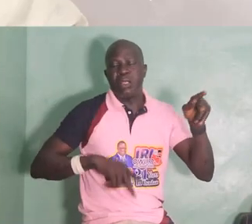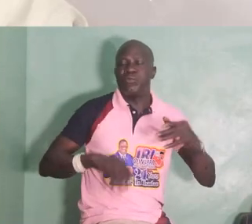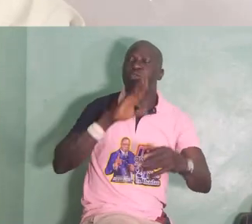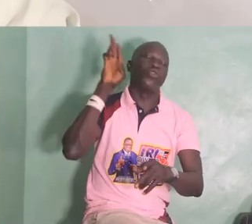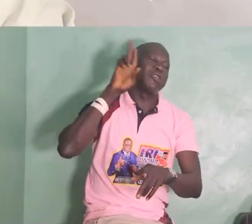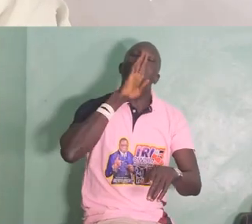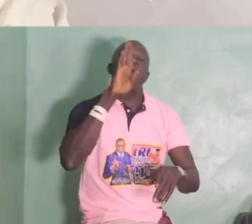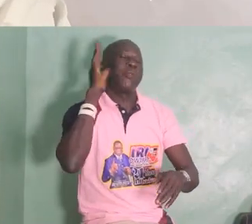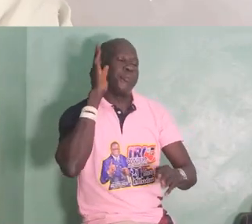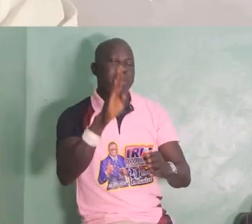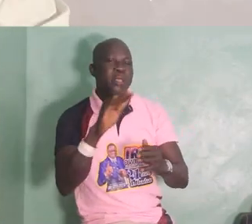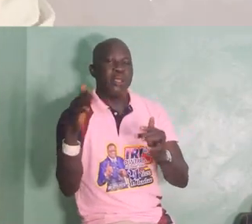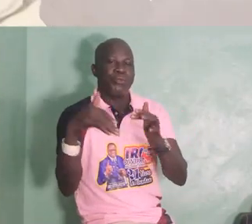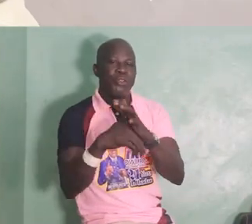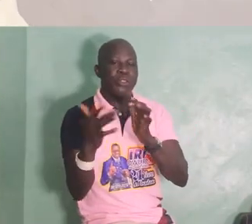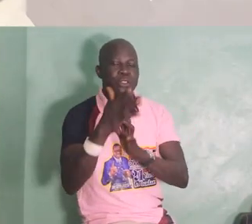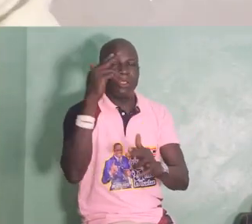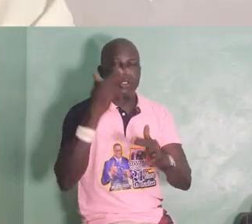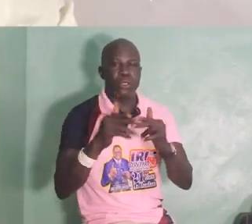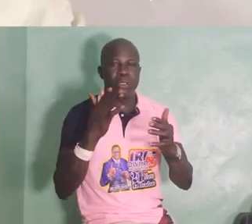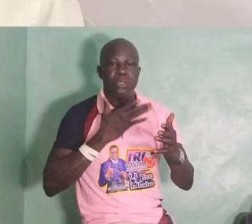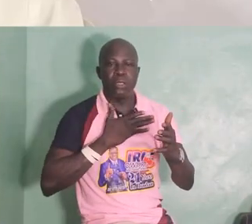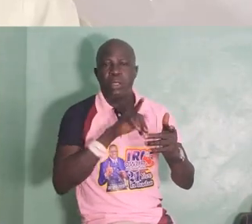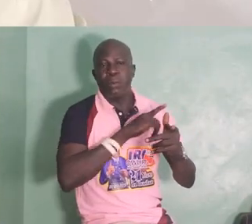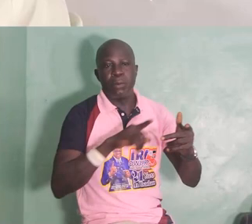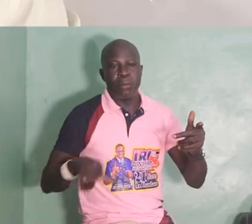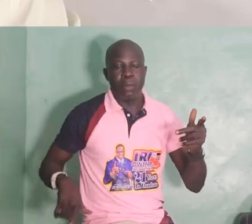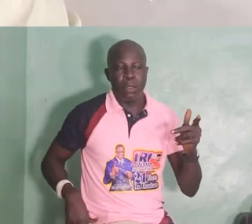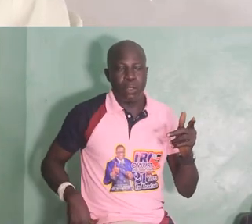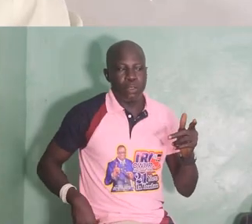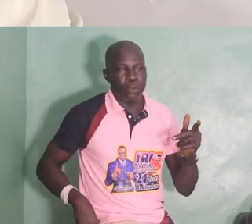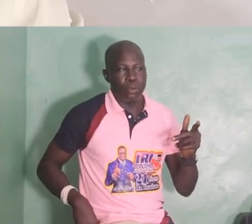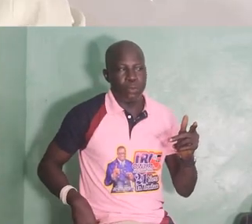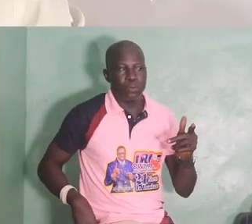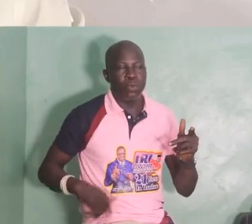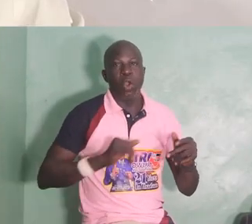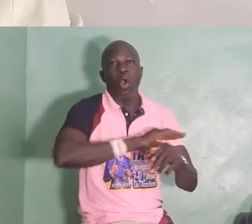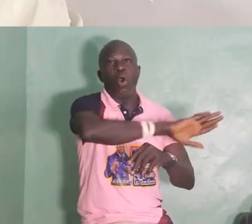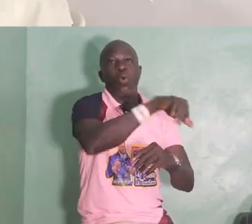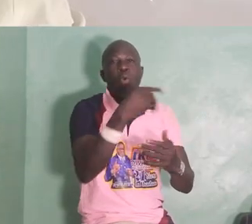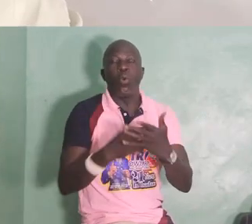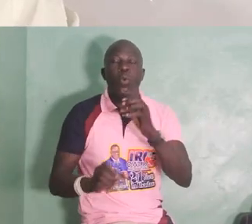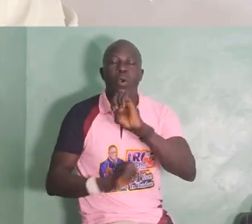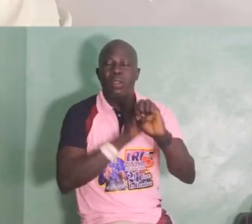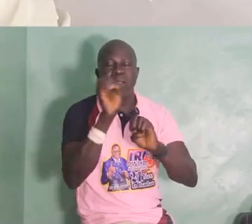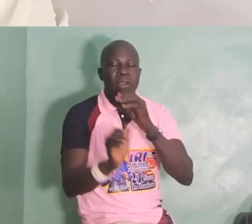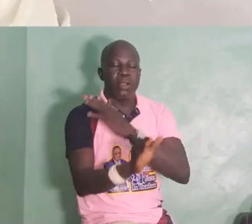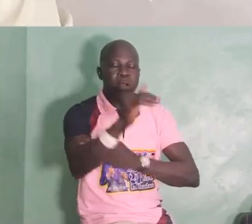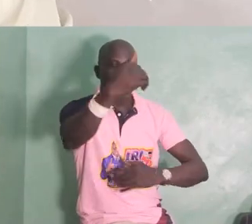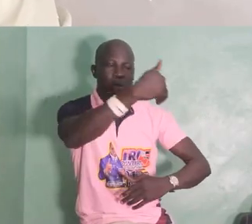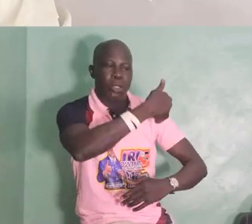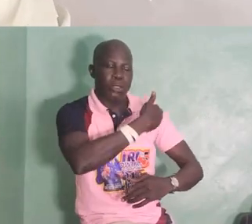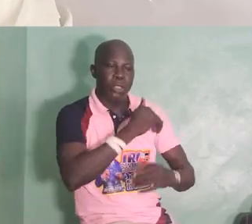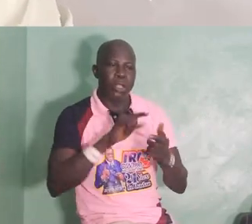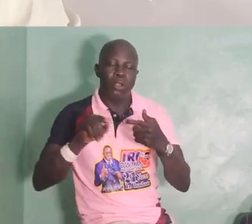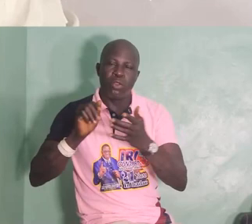Ben Yuri. Amen. Yes, Oluwa. Amen. In Jesus' name, my Lord. Gbogbo iwo t'Olorun ba ti fi si lokan. God has blessed